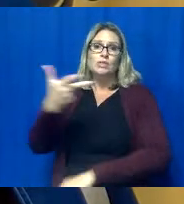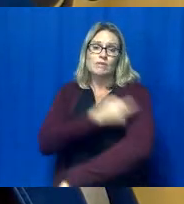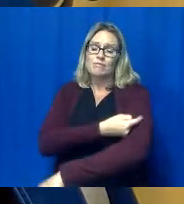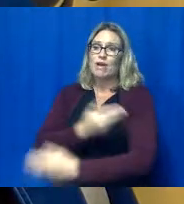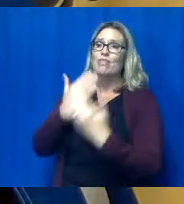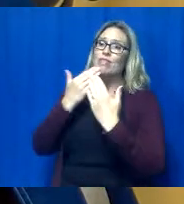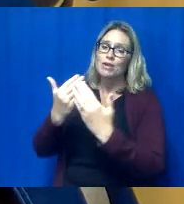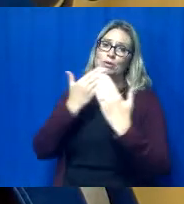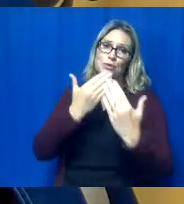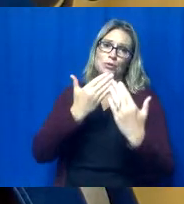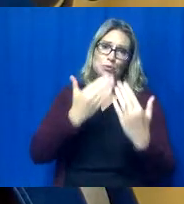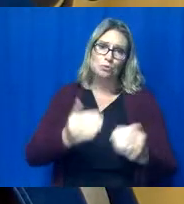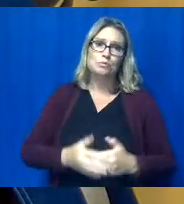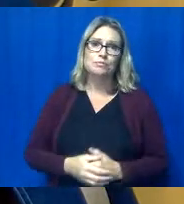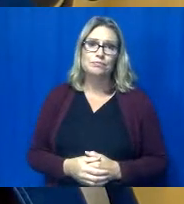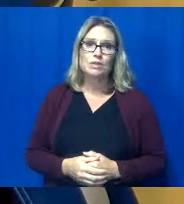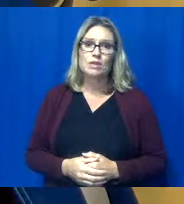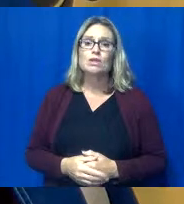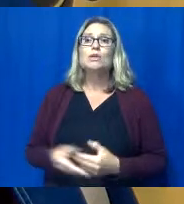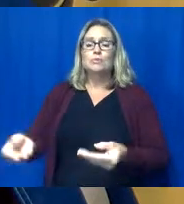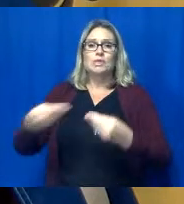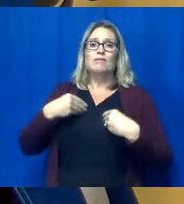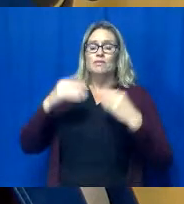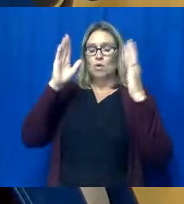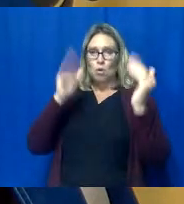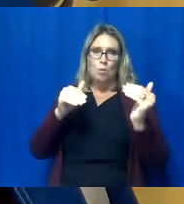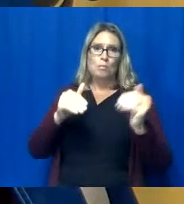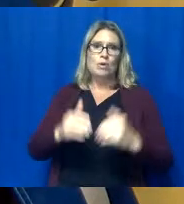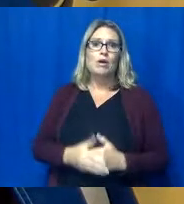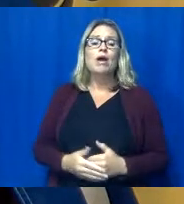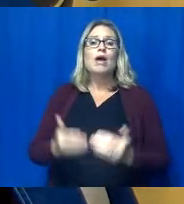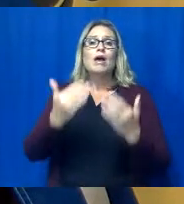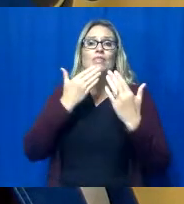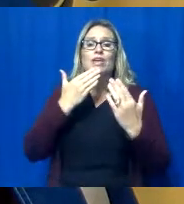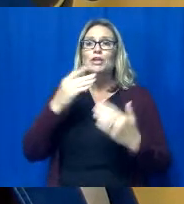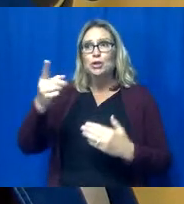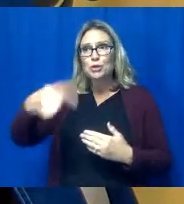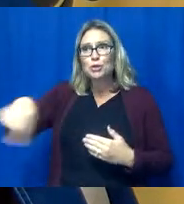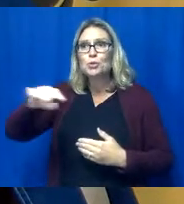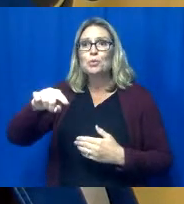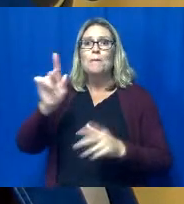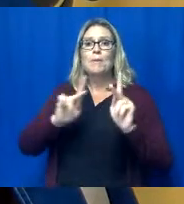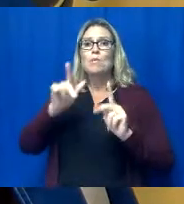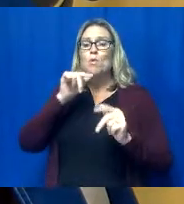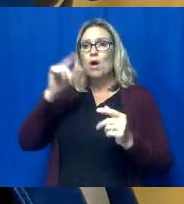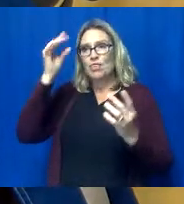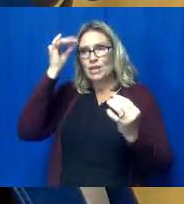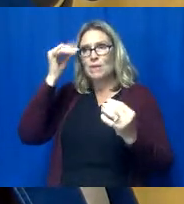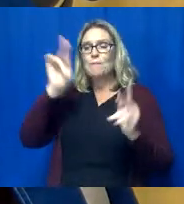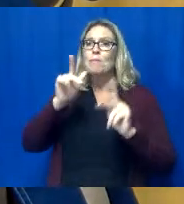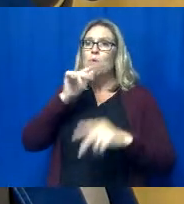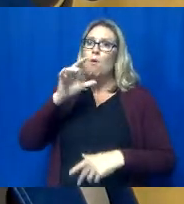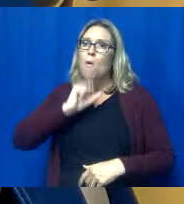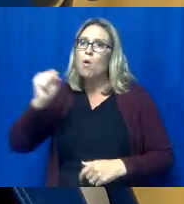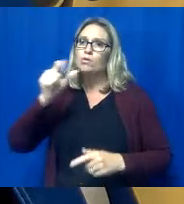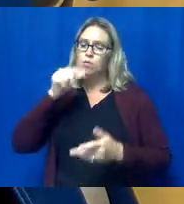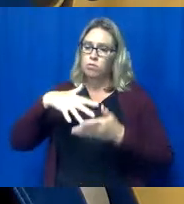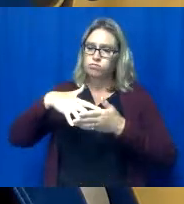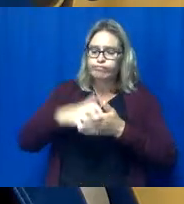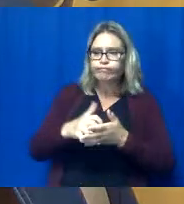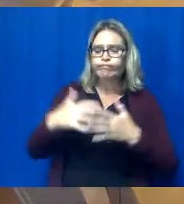who give us hope. Thanks to all of those who think about the weakest people among them and their